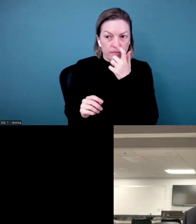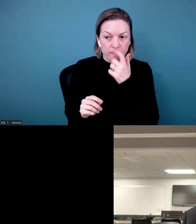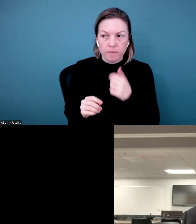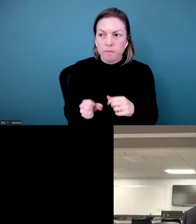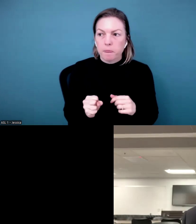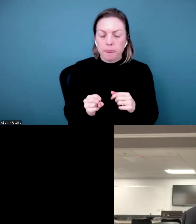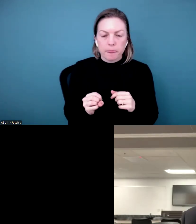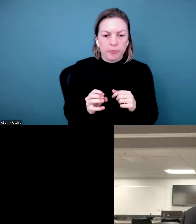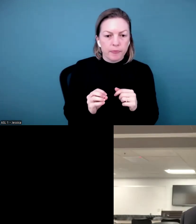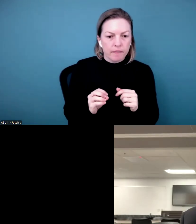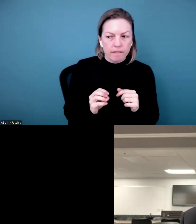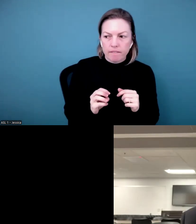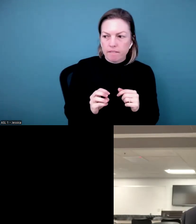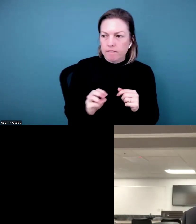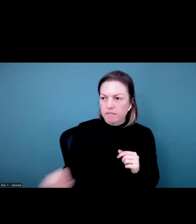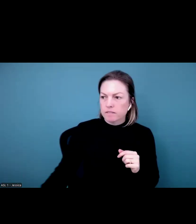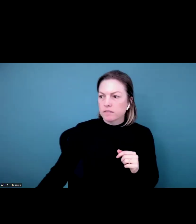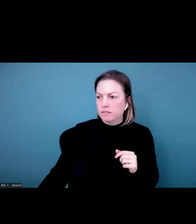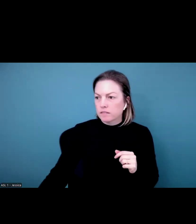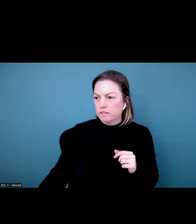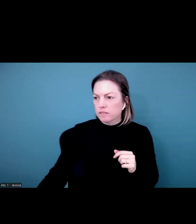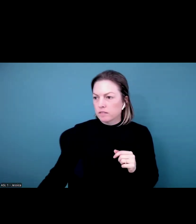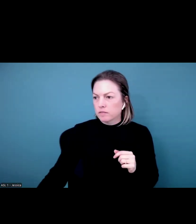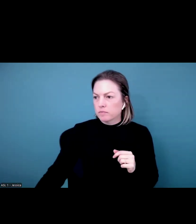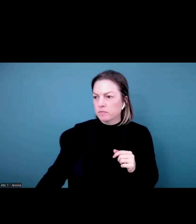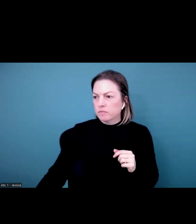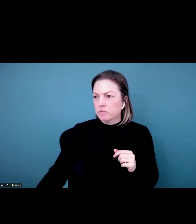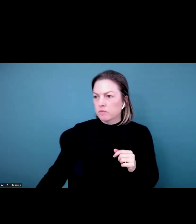it's a pleasure to introduce our first presenters.